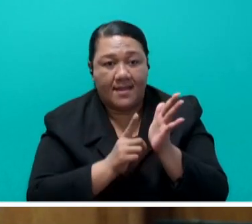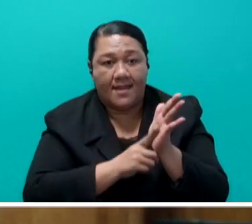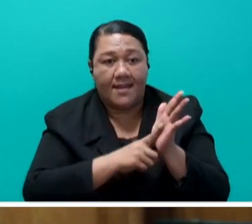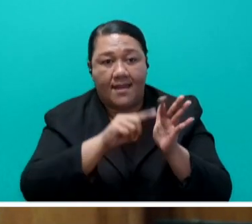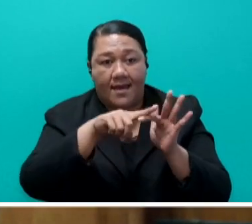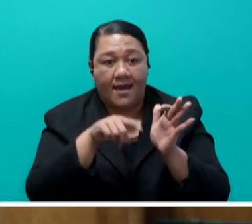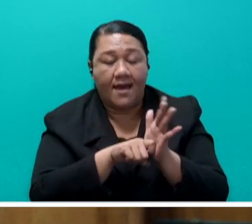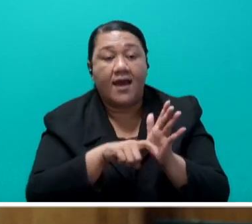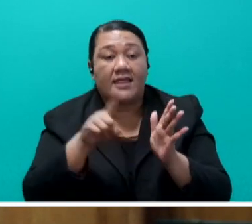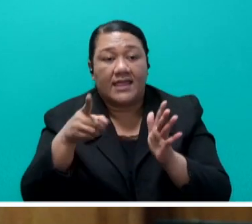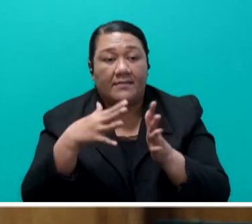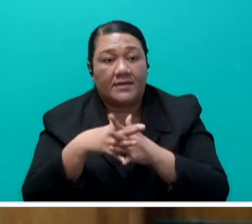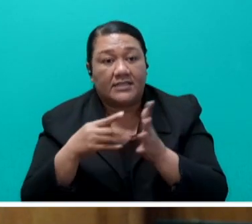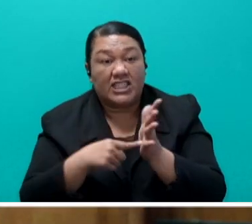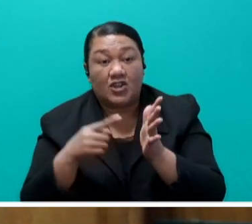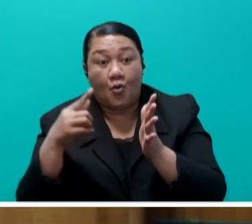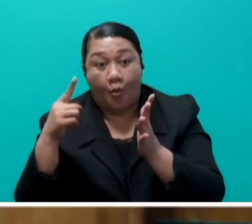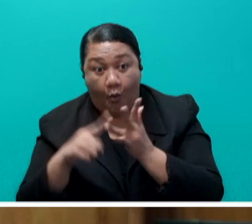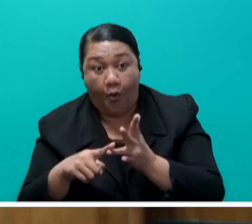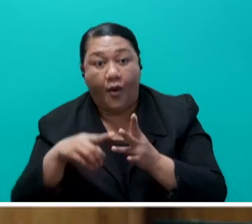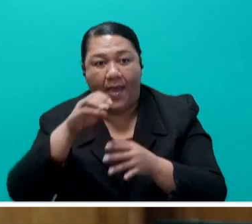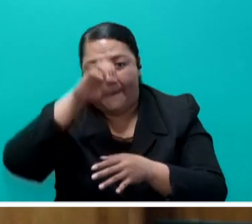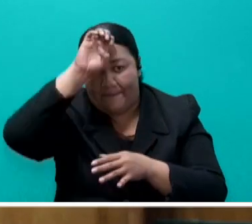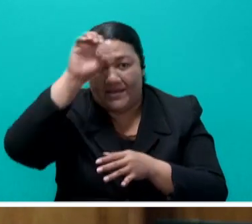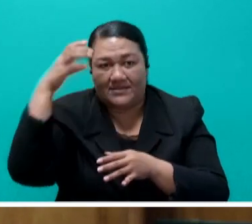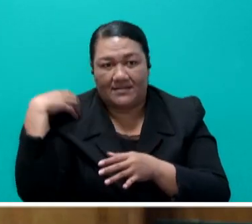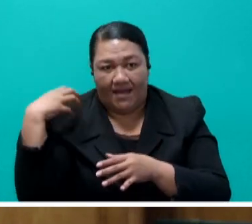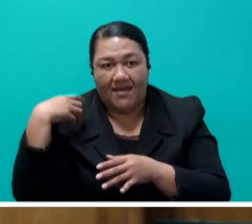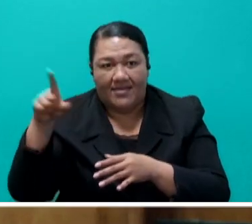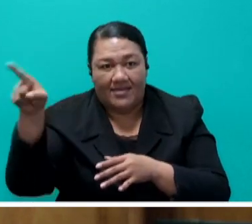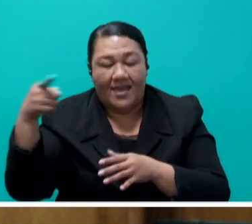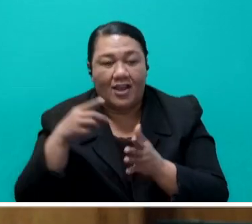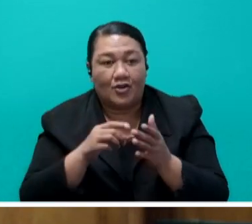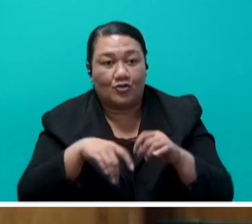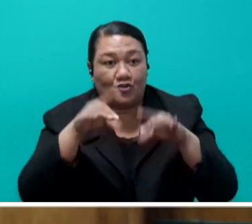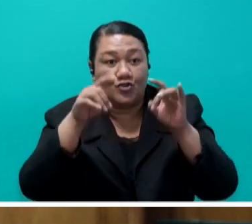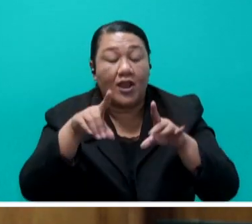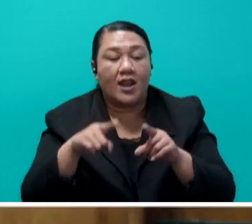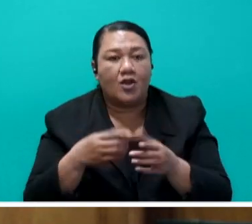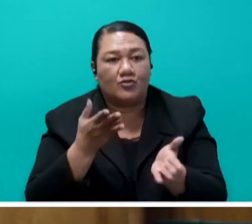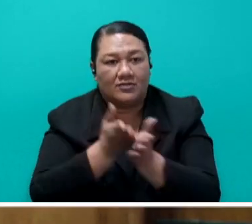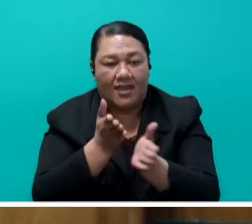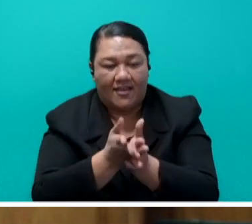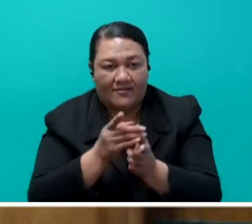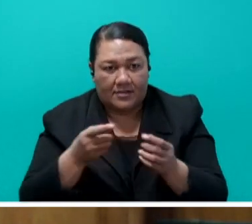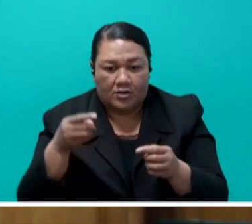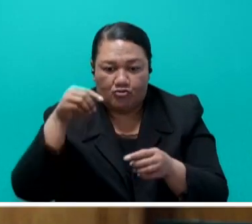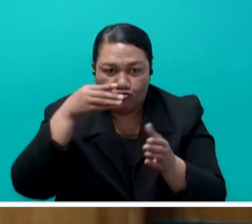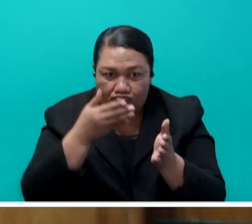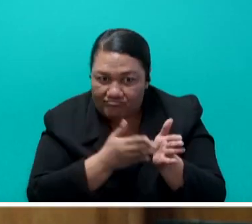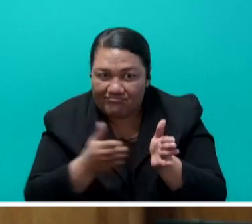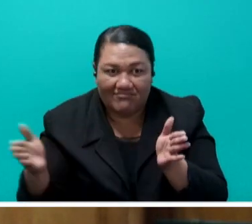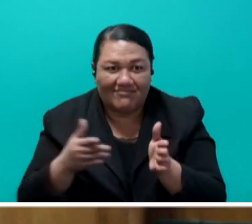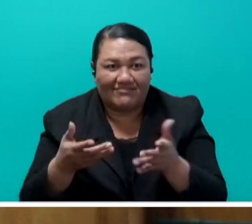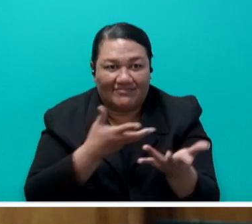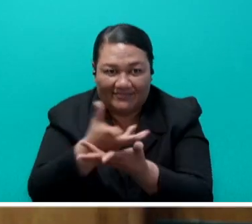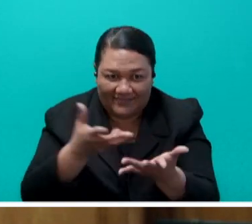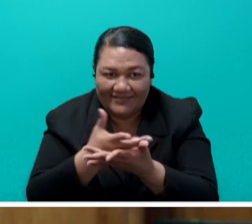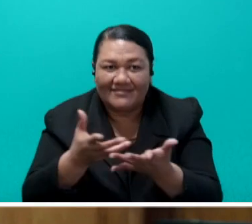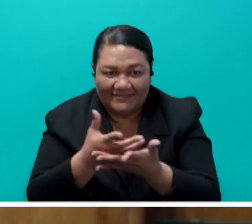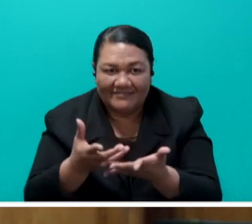WTO Ambassador for Australia, who served in his role as discussant for Fiji's trade policy